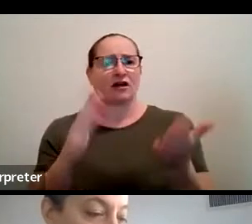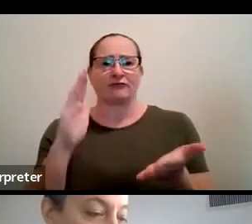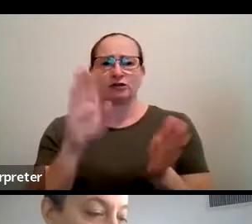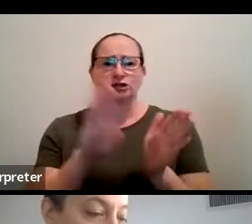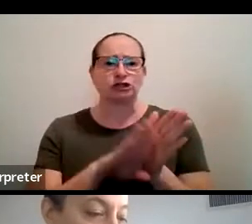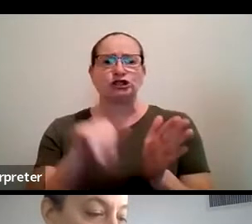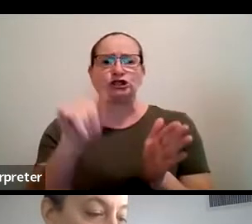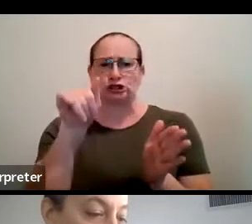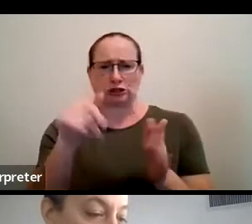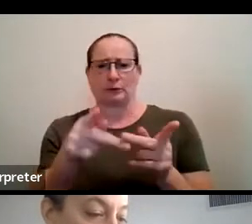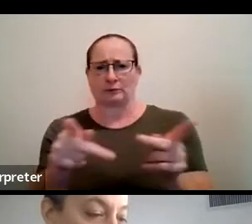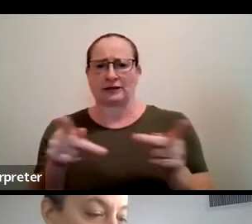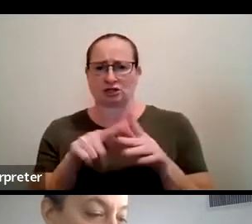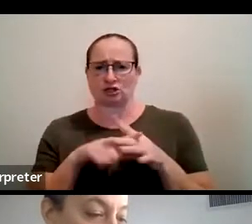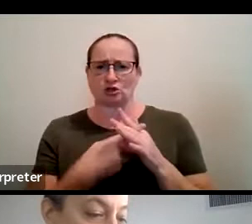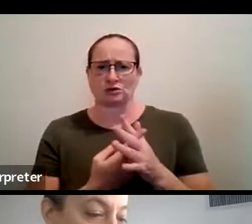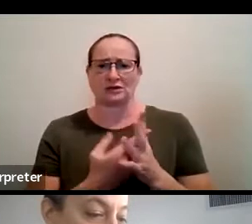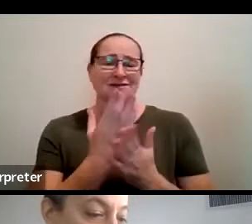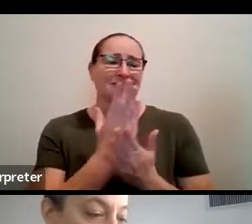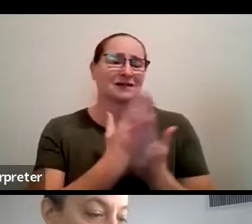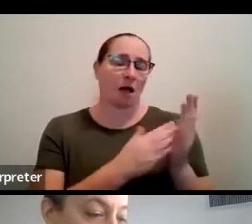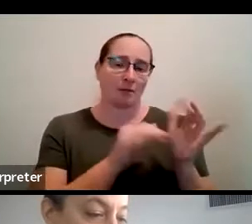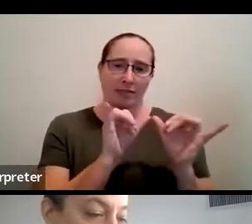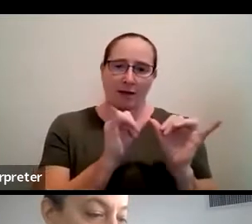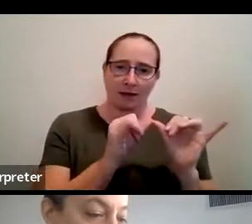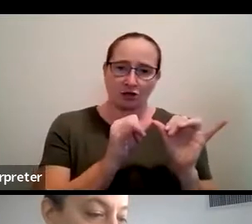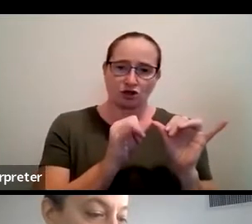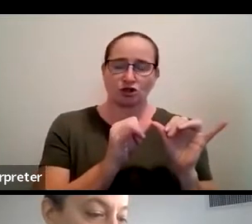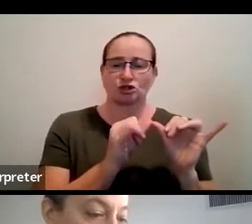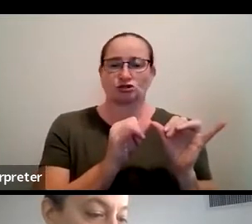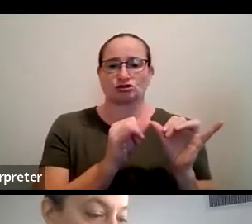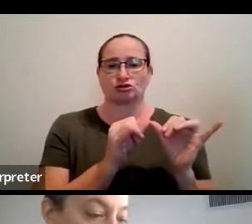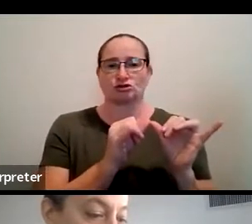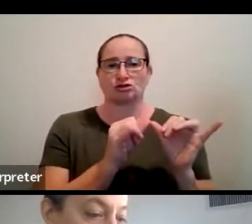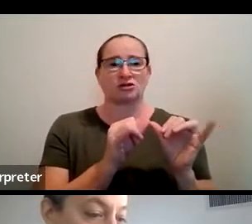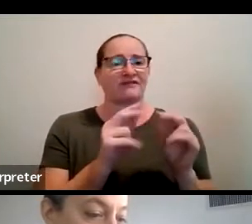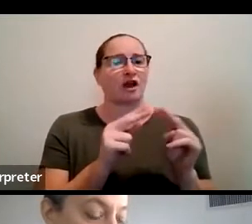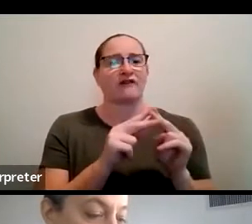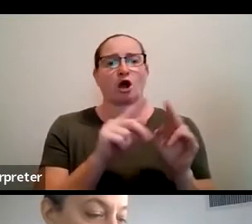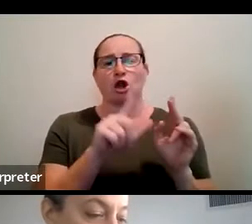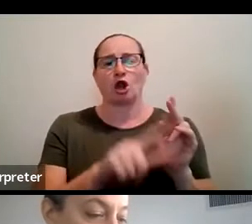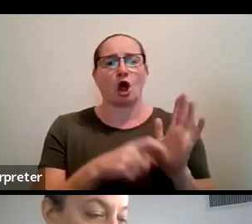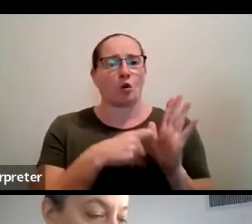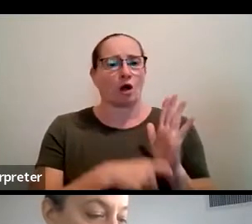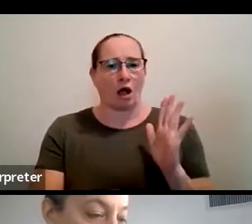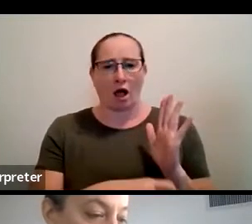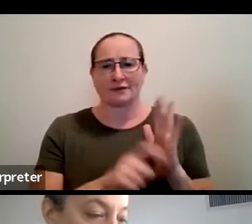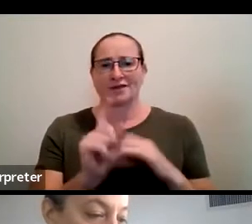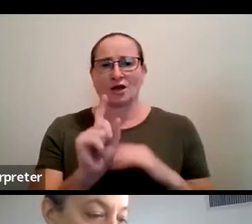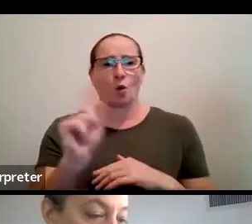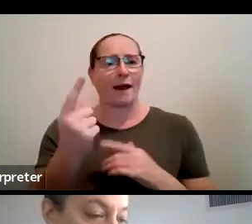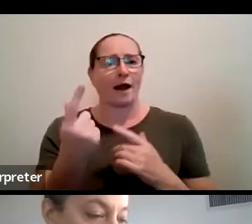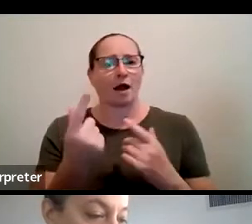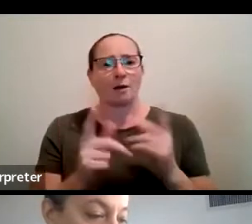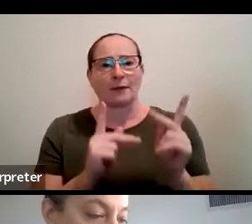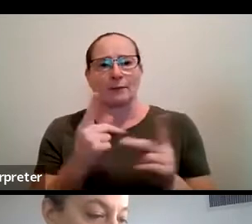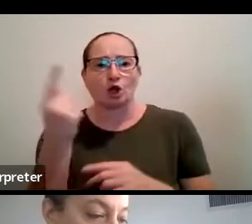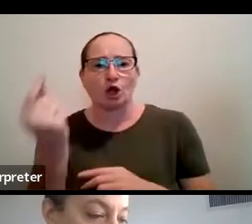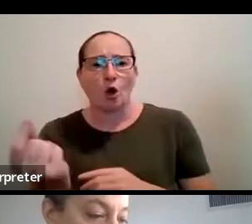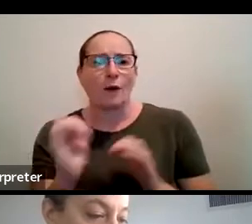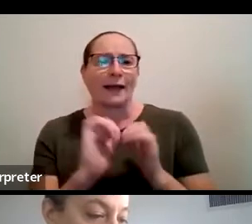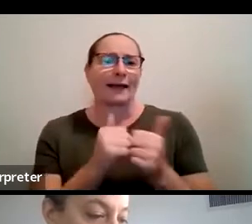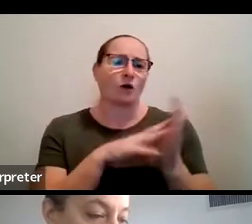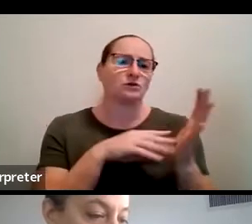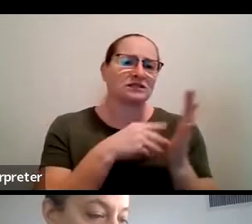to start. So some of the measures are very low cost. Where are people going? How are people